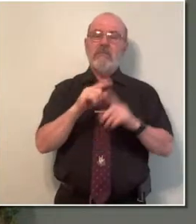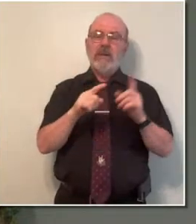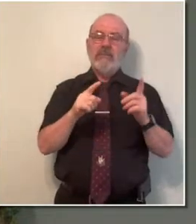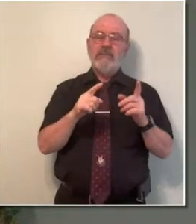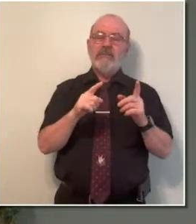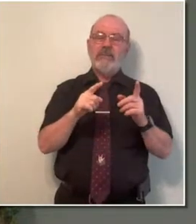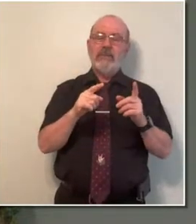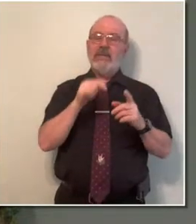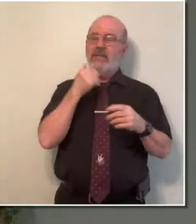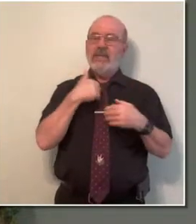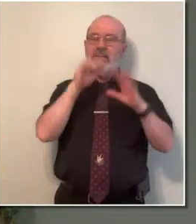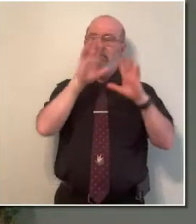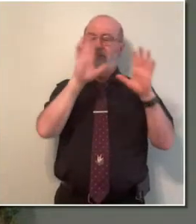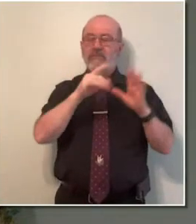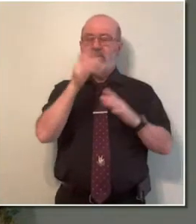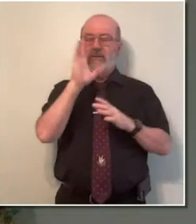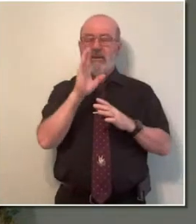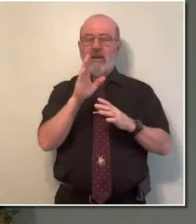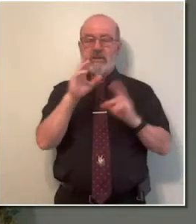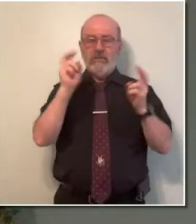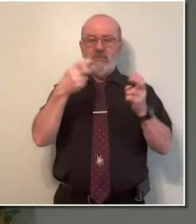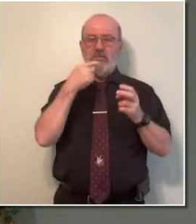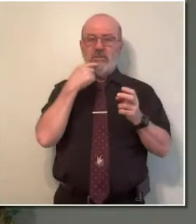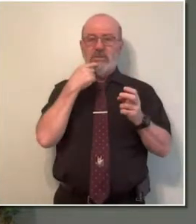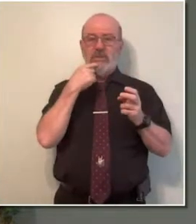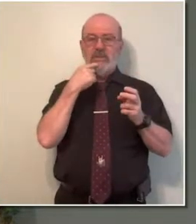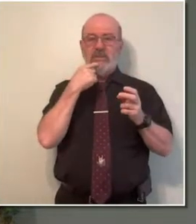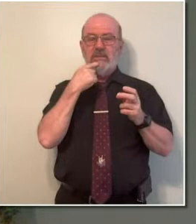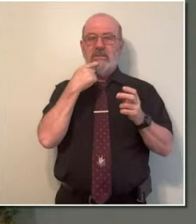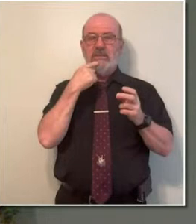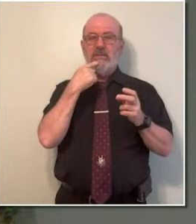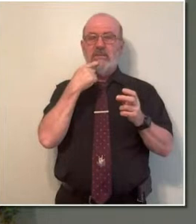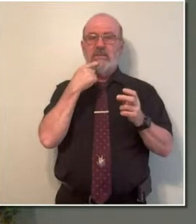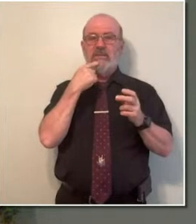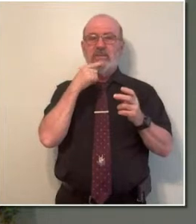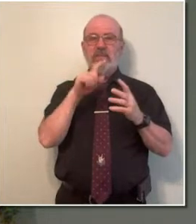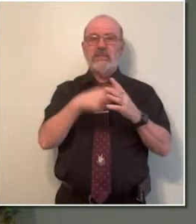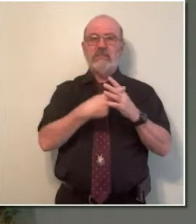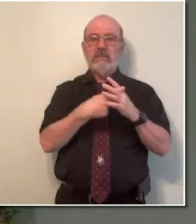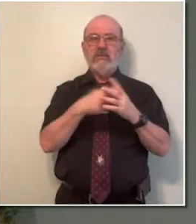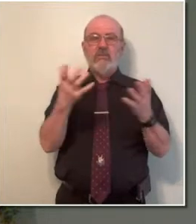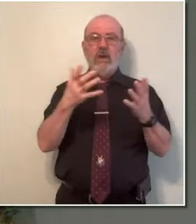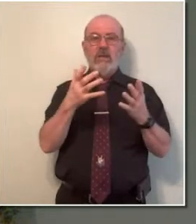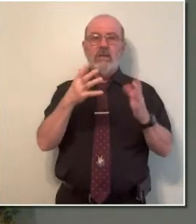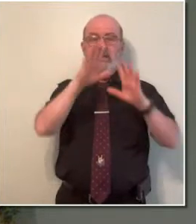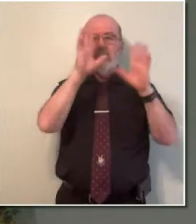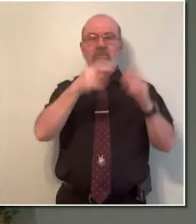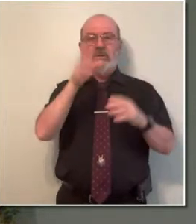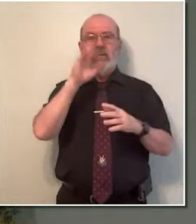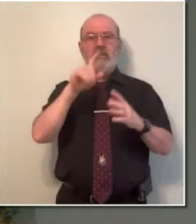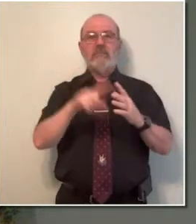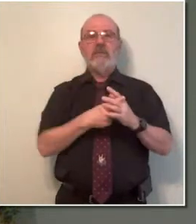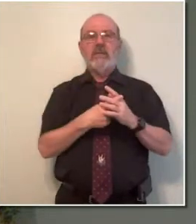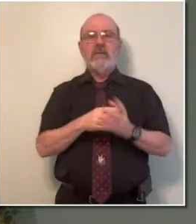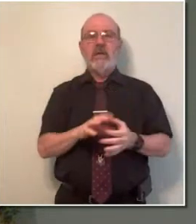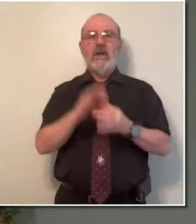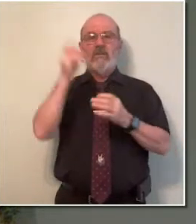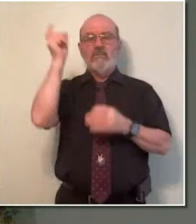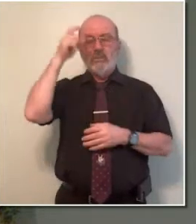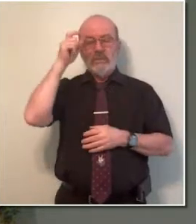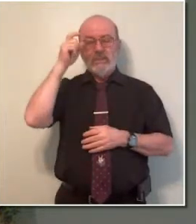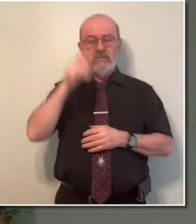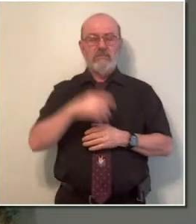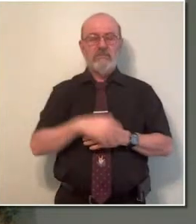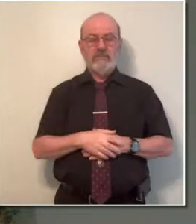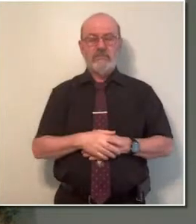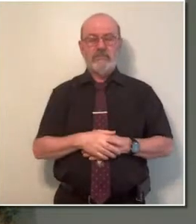God, which Proverbs tells us, interestingly enough, is the beginning of what? The fear of God is the beginning of wisdom. So